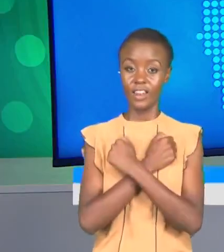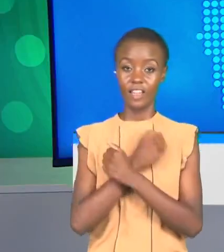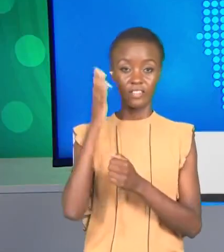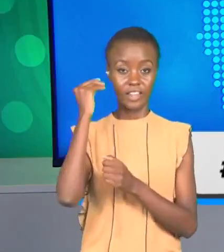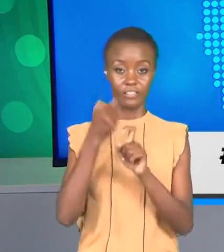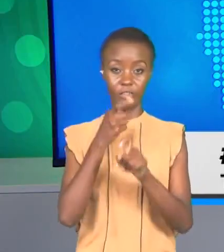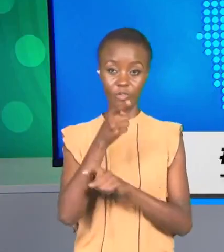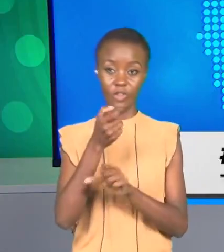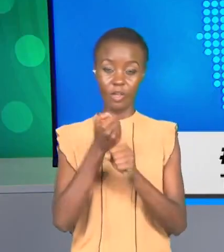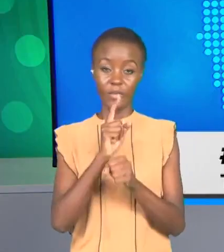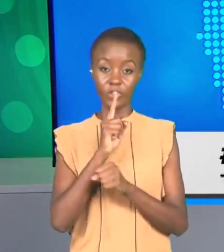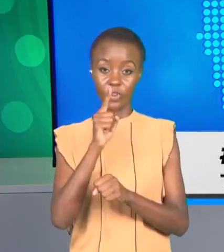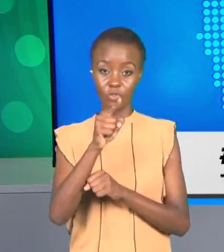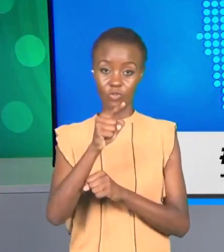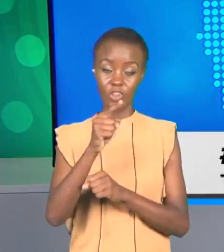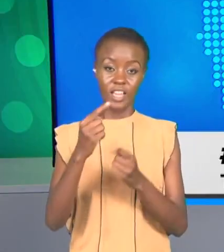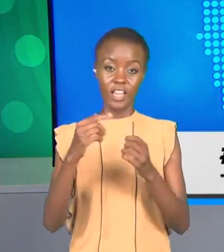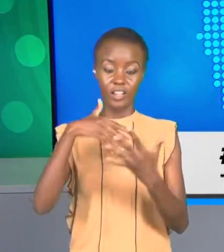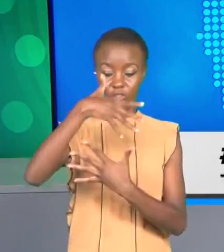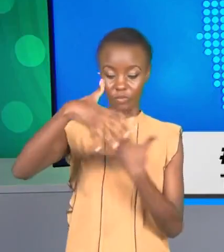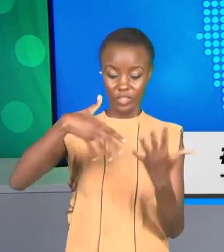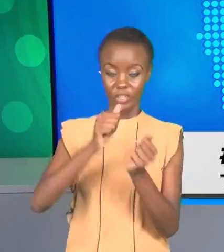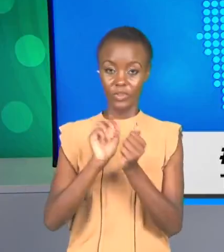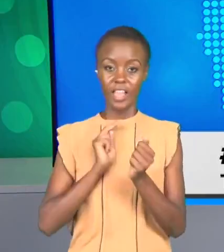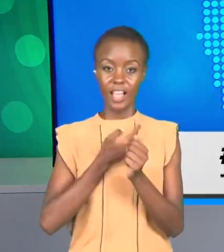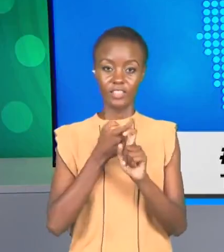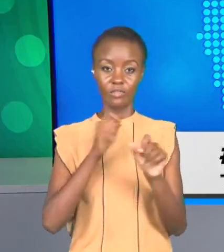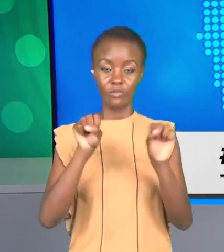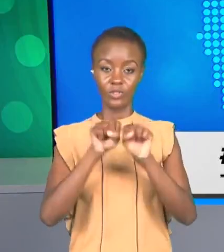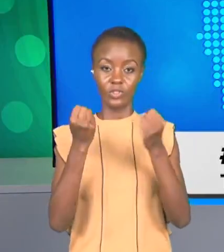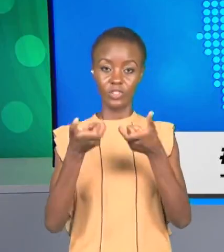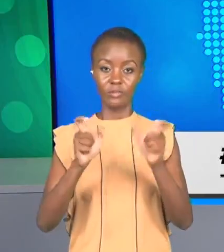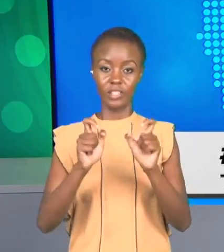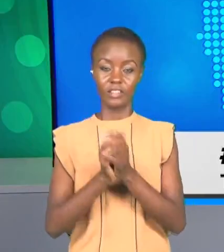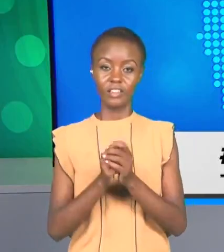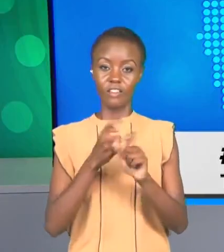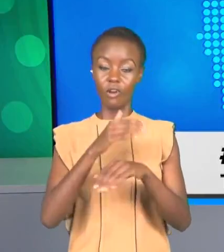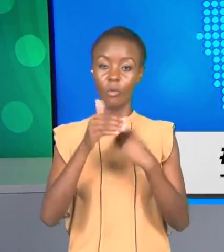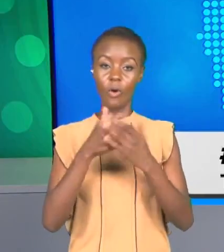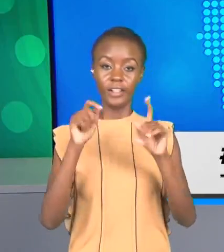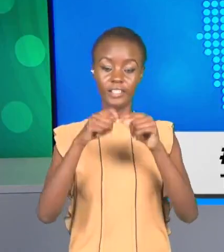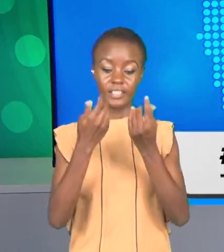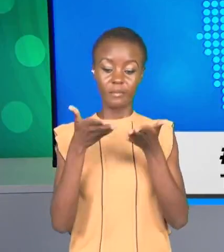so make sure you get interactive with us on our various social media pages. From the entire team